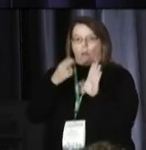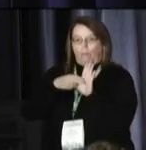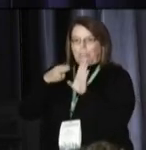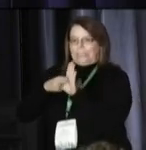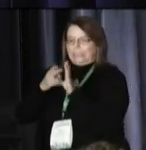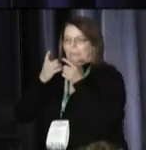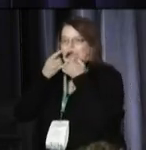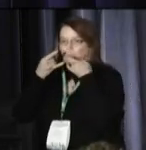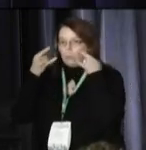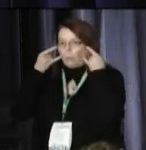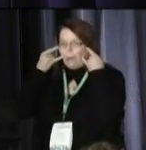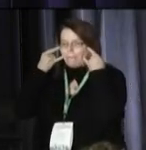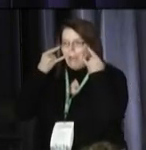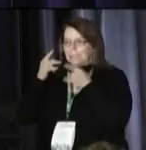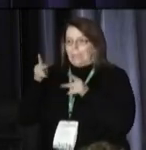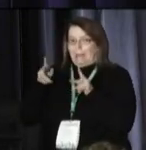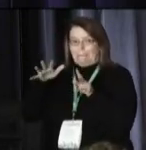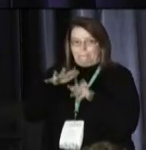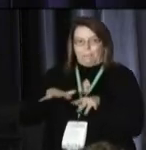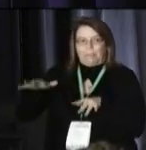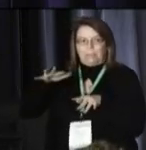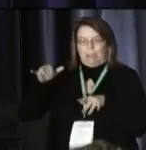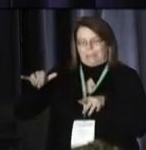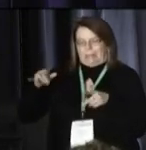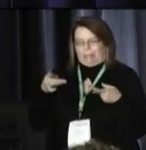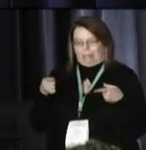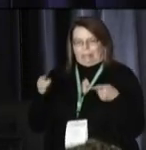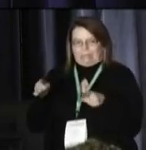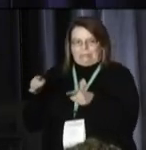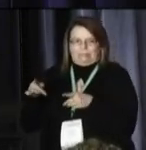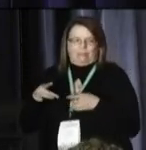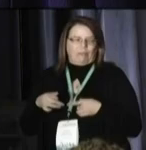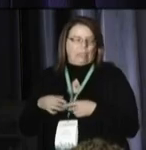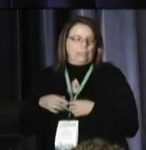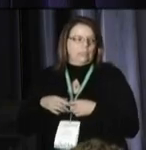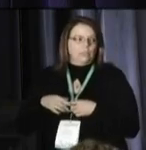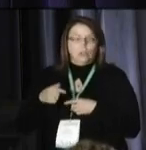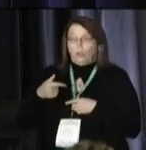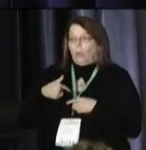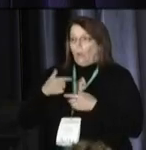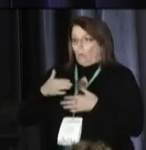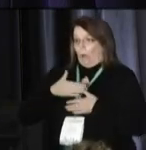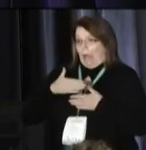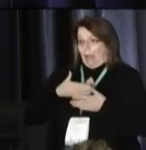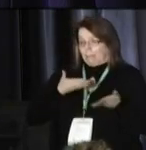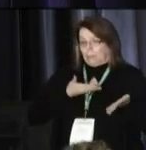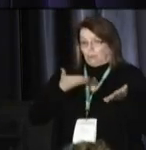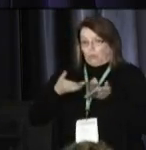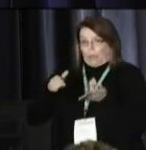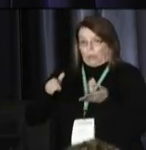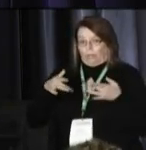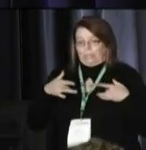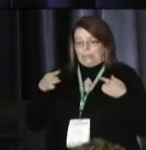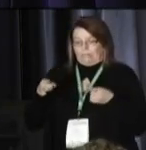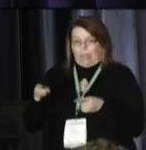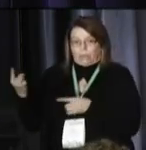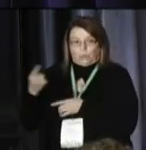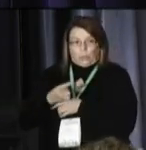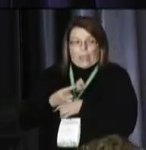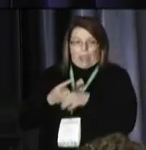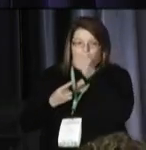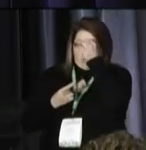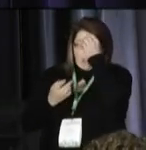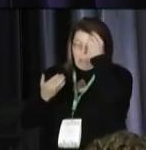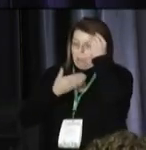masks in public spaces such as this event. We are delighted to bring you this event today. Before we introduce our